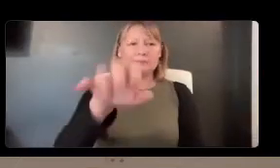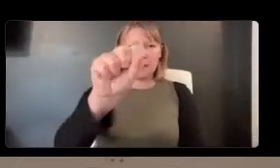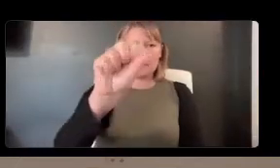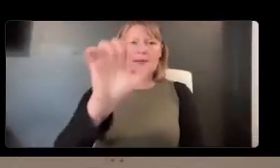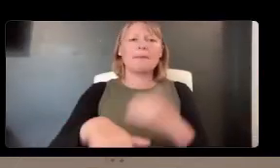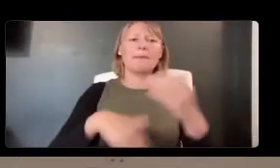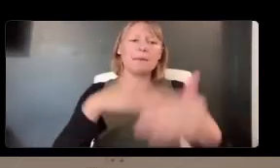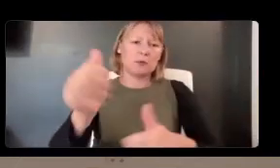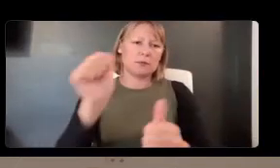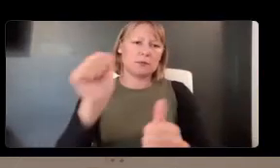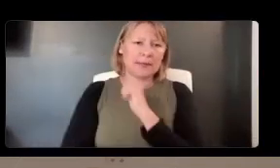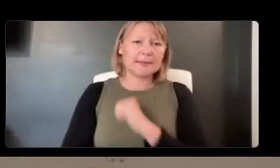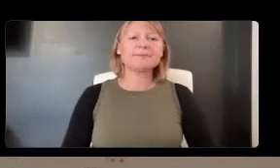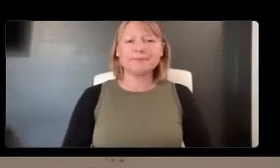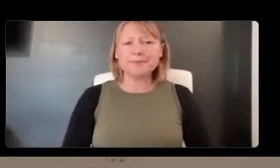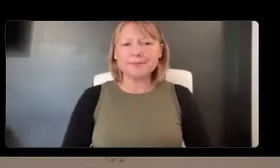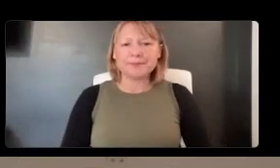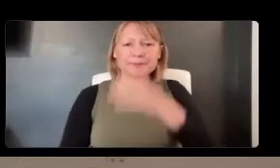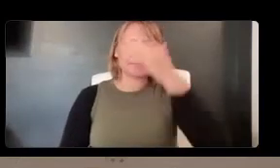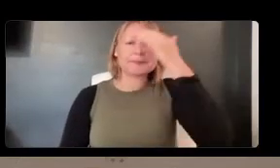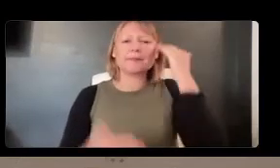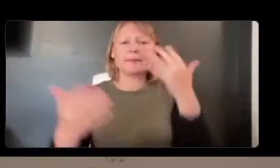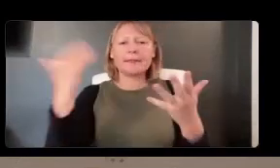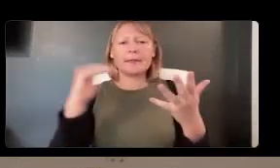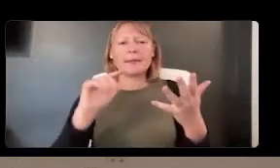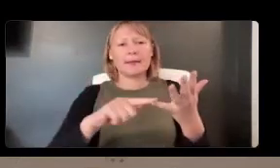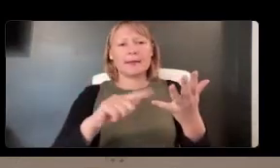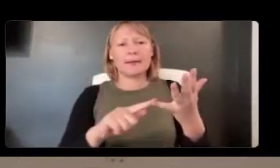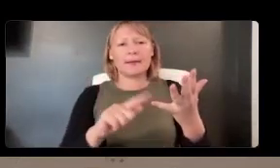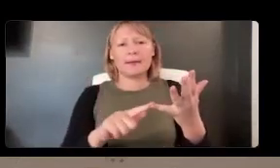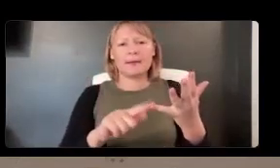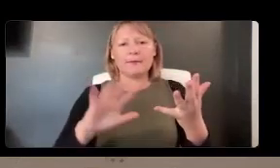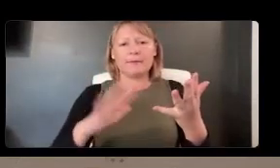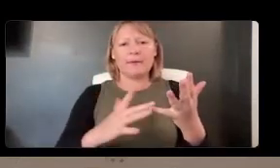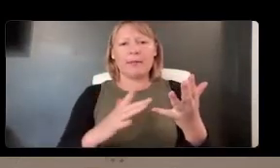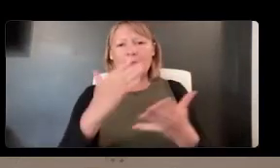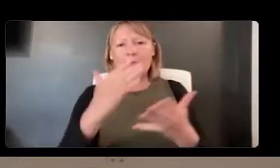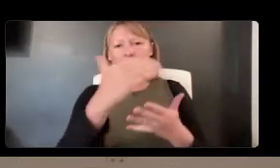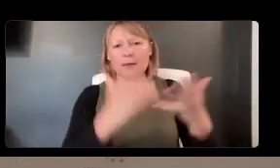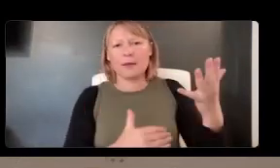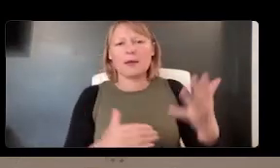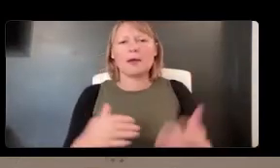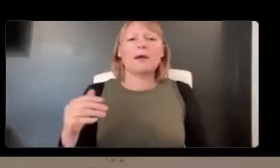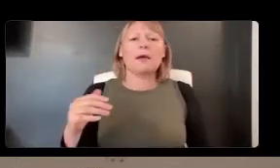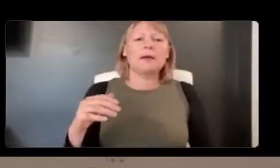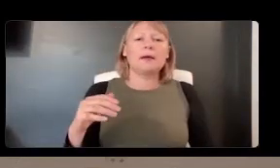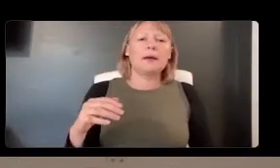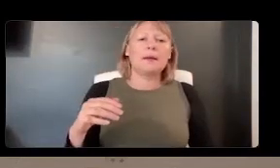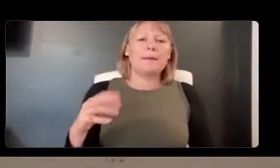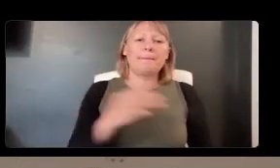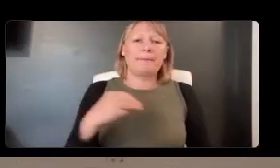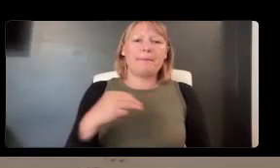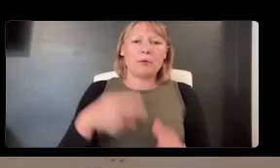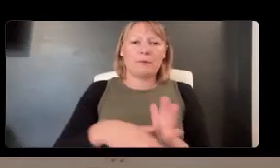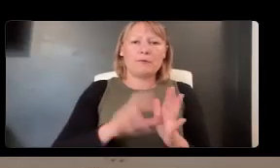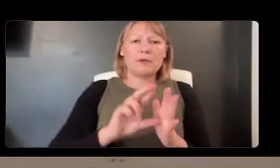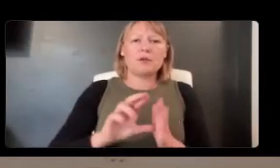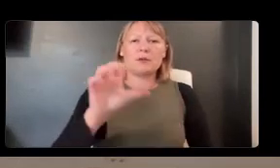you. Agenda item 5, mandatory full board review. We have case